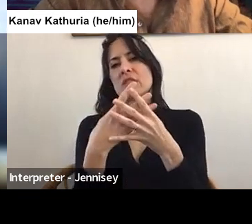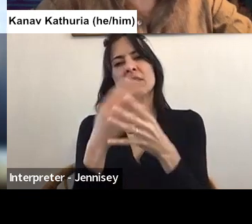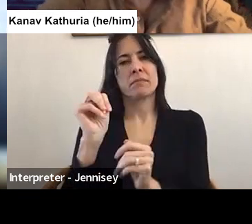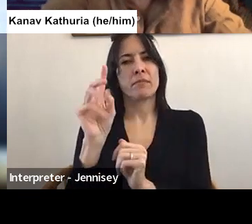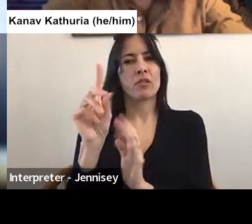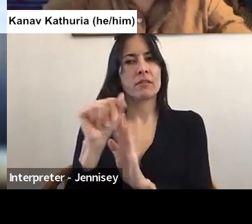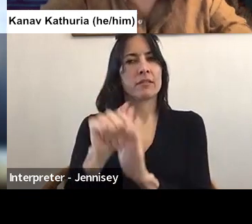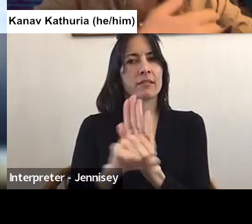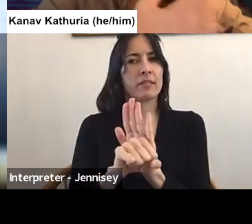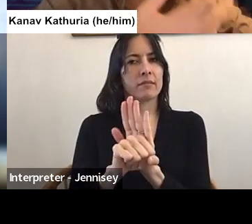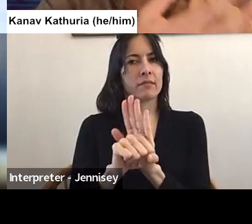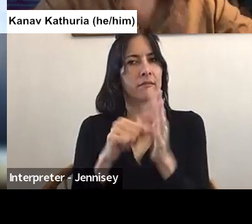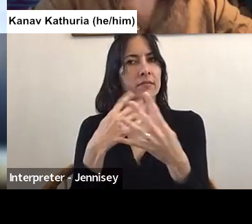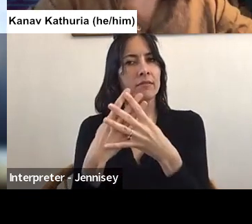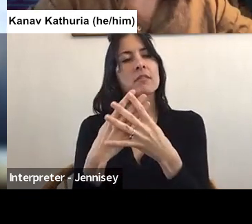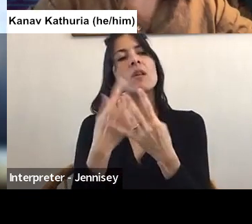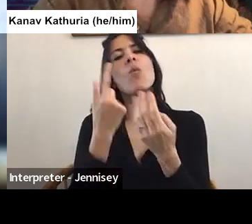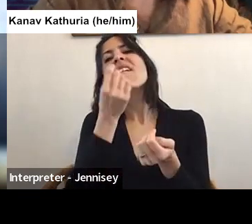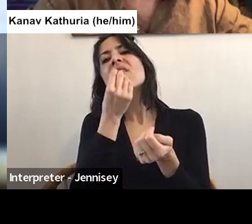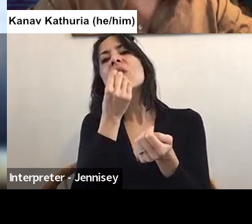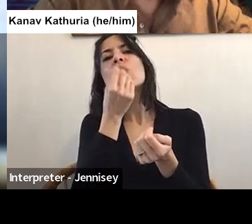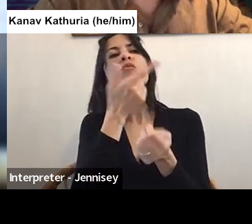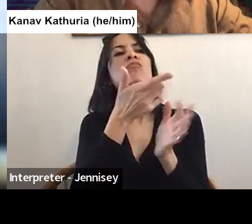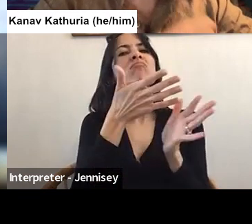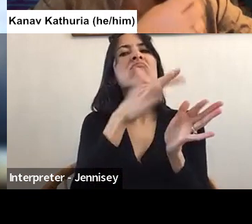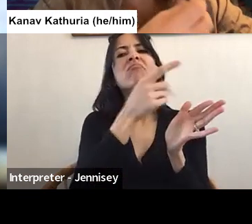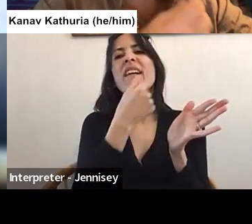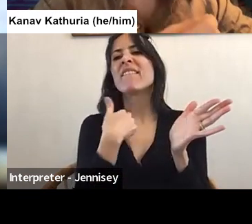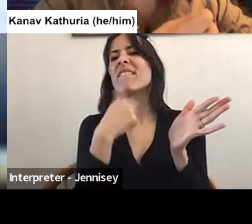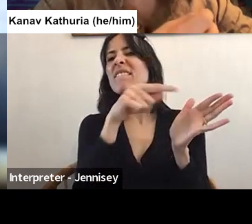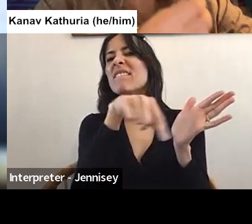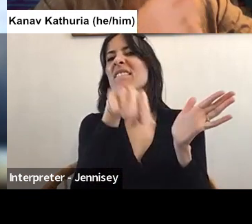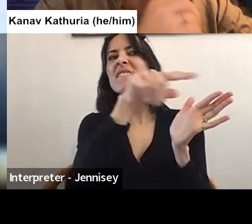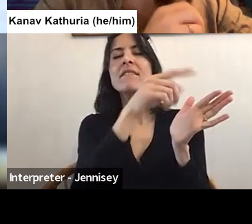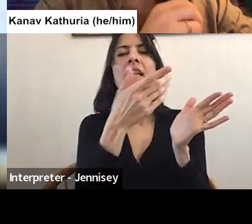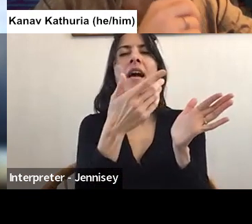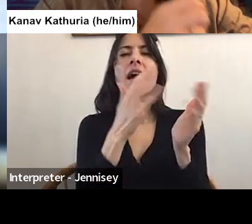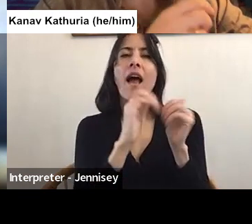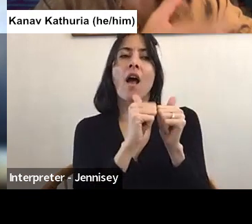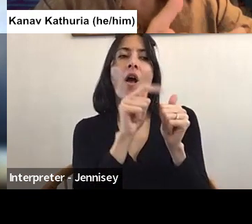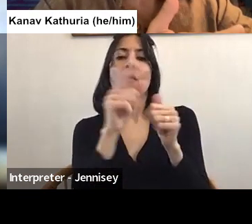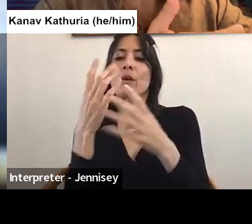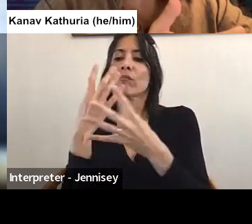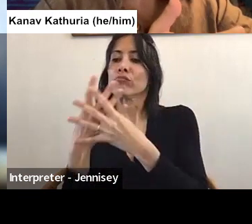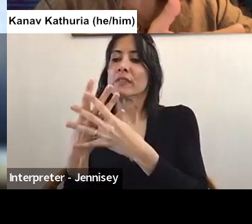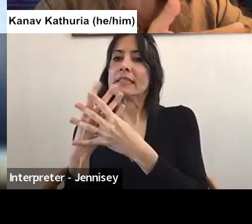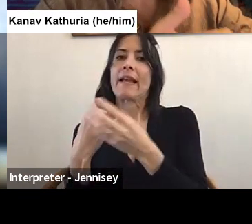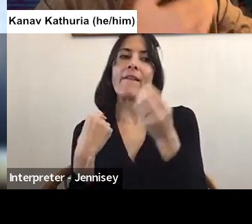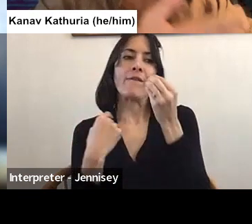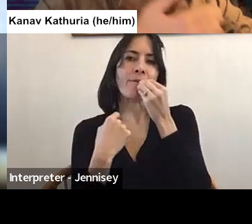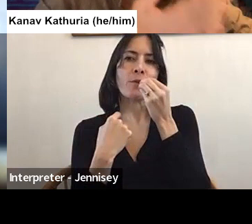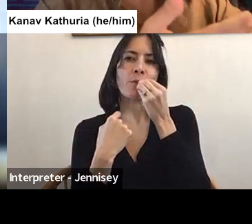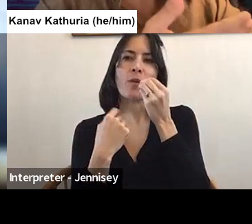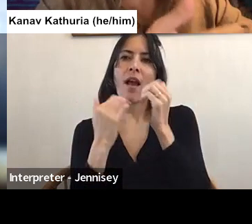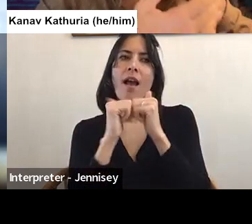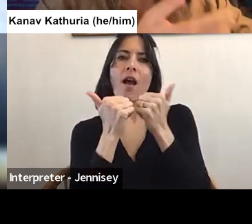prisons, carceral food systems as a whole, and really the relationship between prisons and food apartheid.